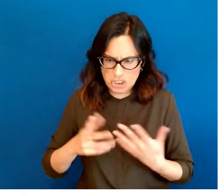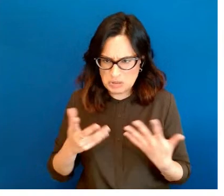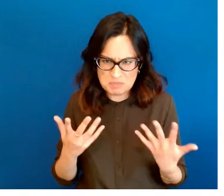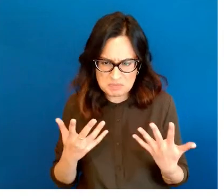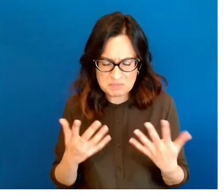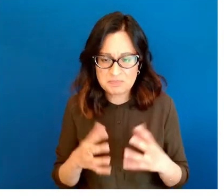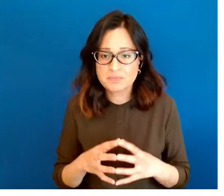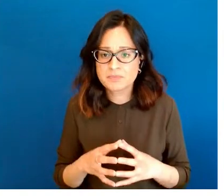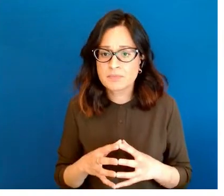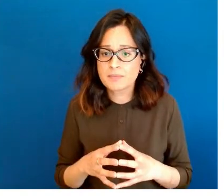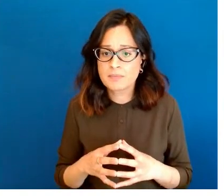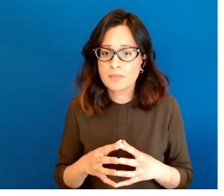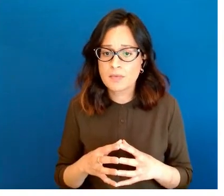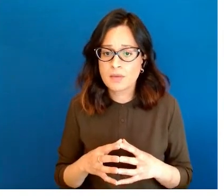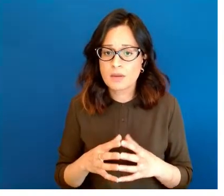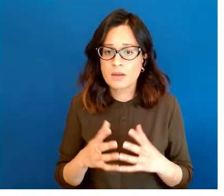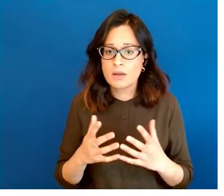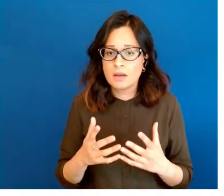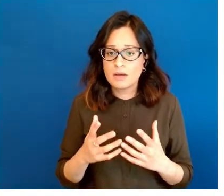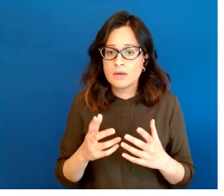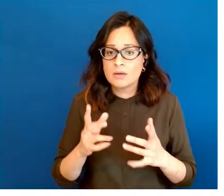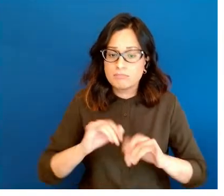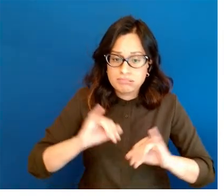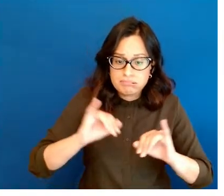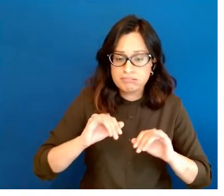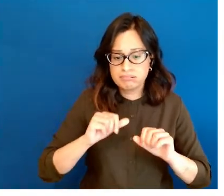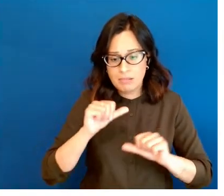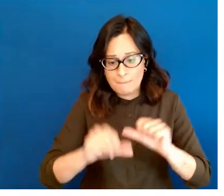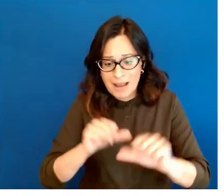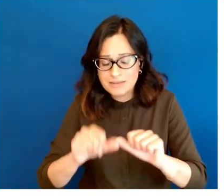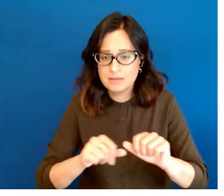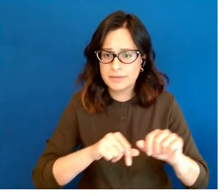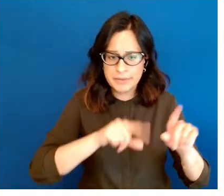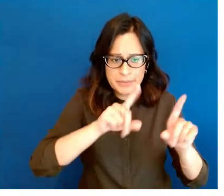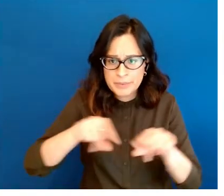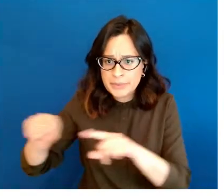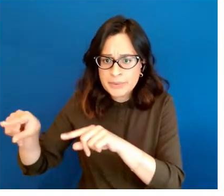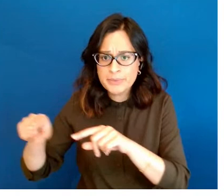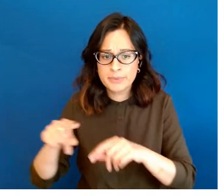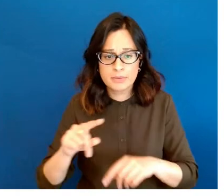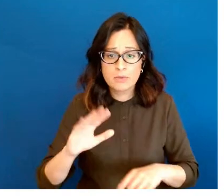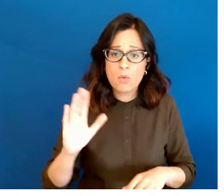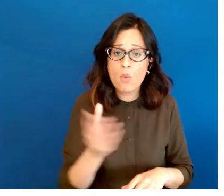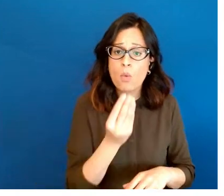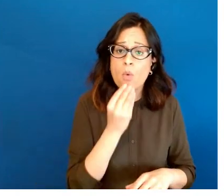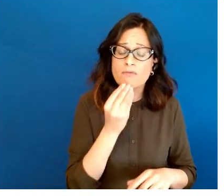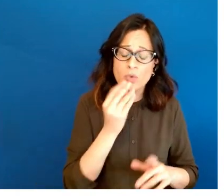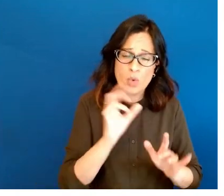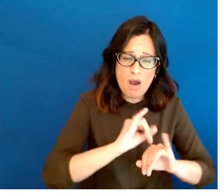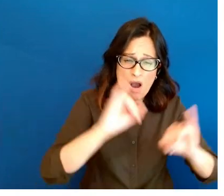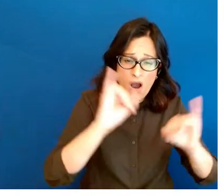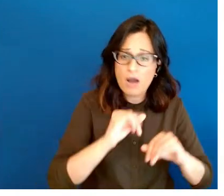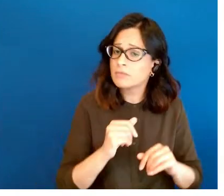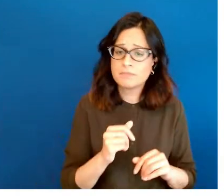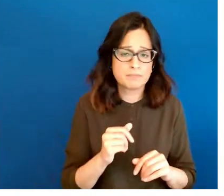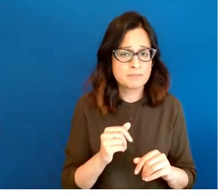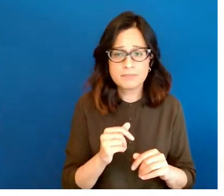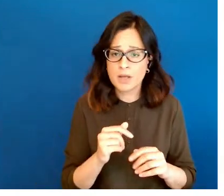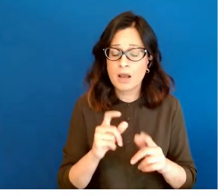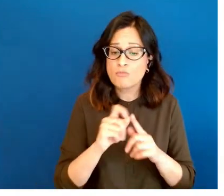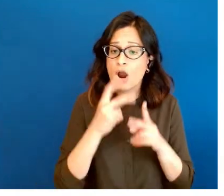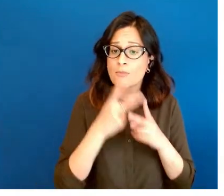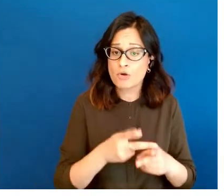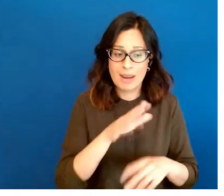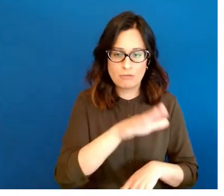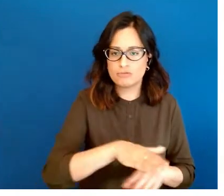So the patterns or severity can vary. So not all food allergy is severe, and a lot of the work you can do in primary care is about reassuring